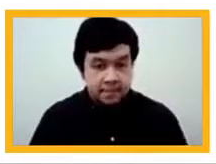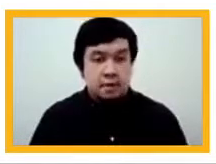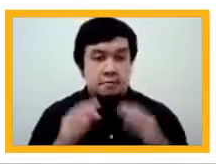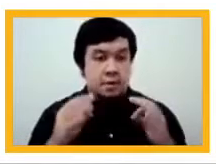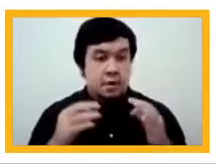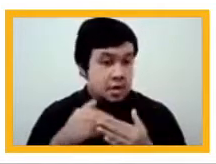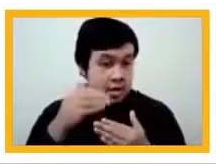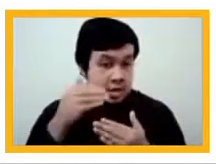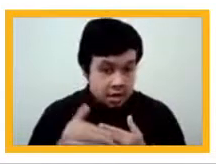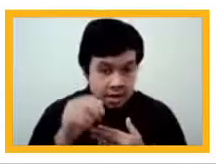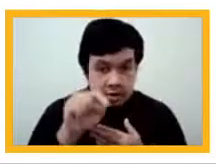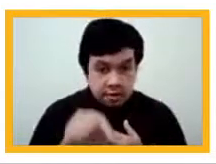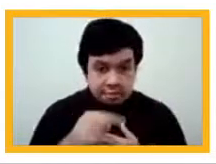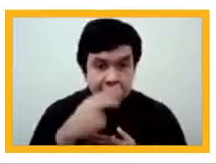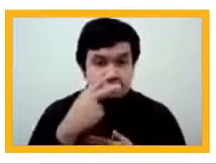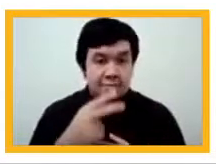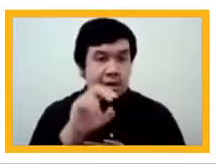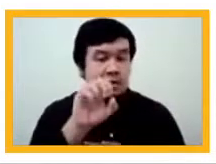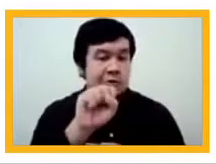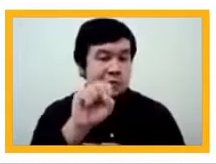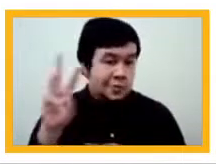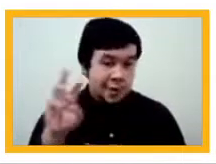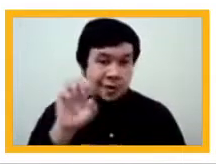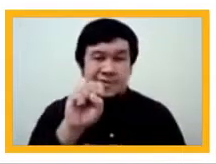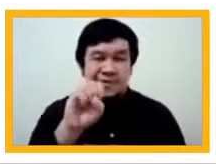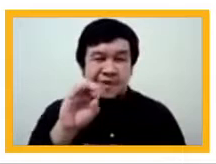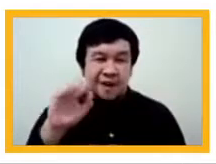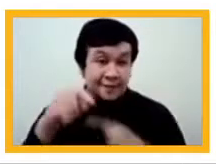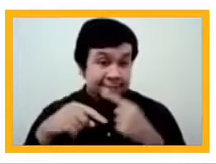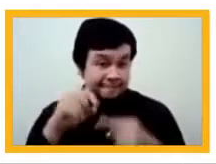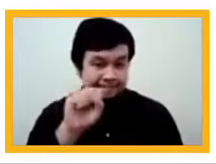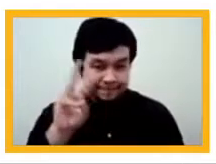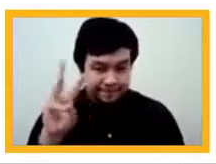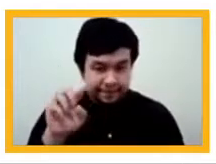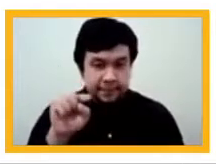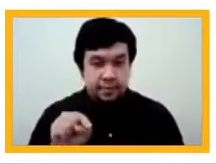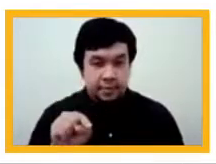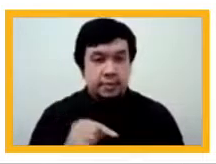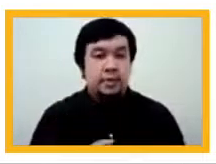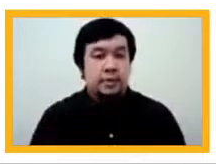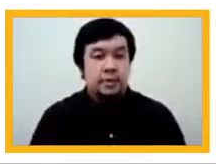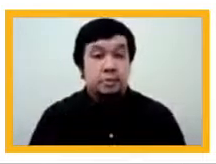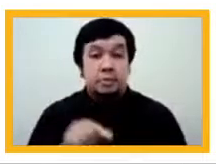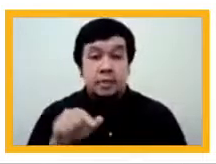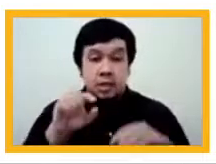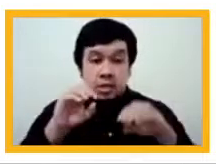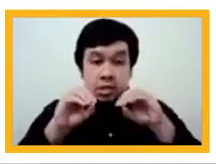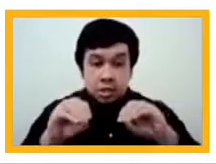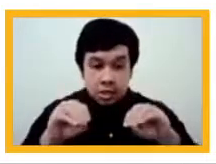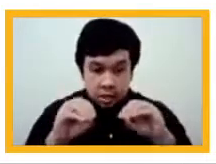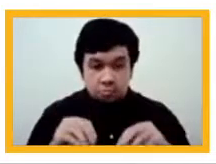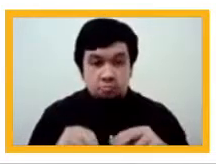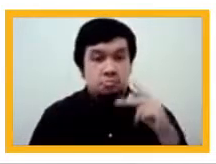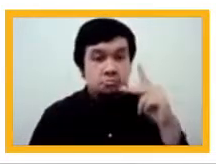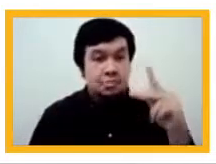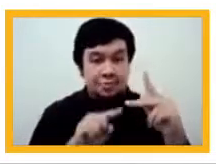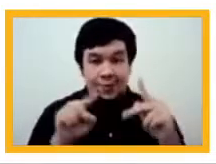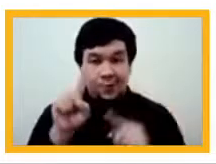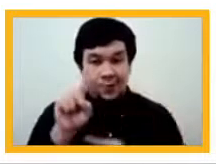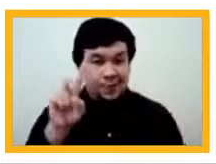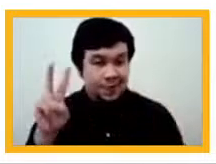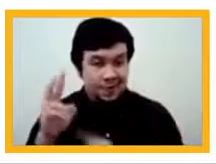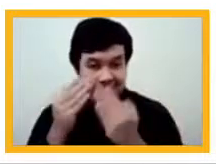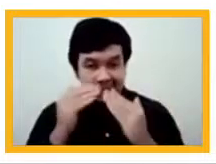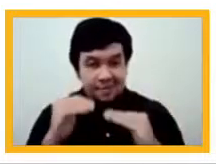many software education and experience program for K-12 students, parents, teachers. And also we